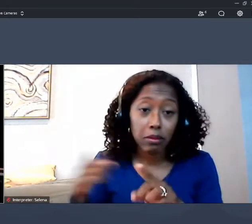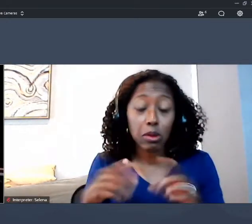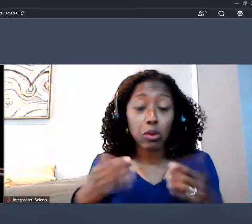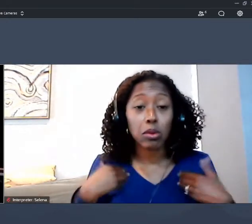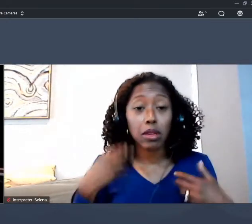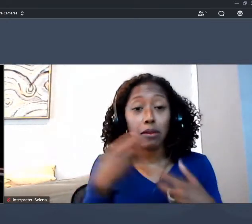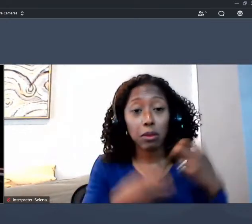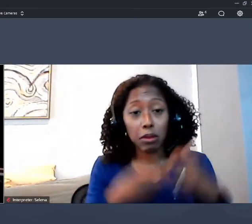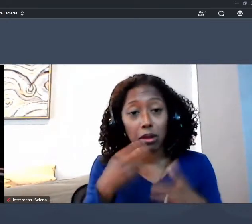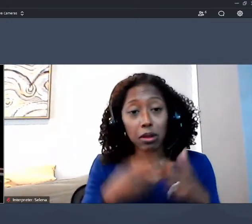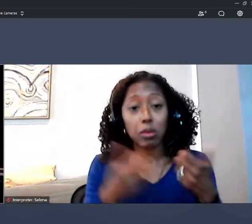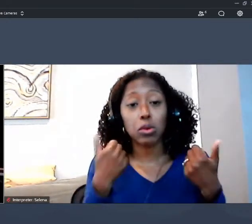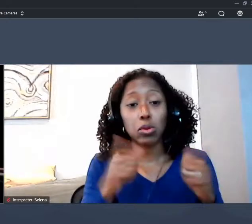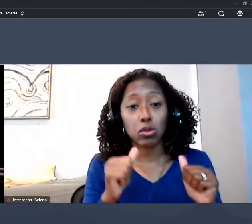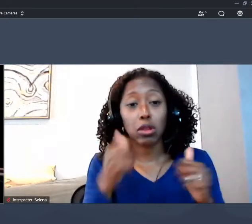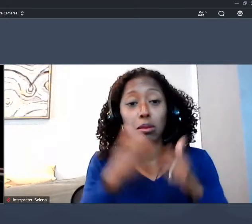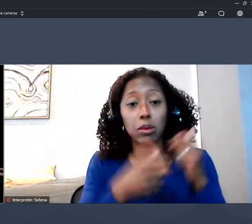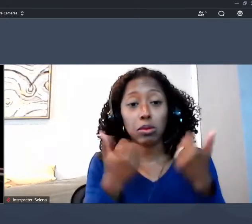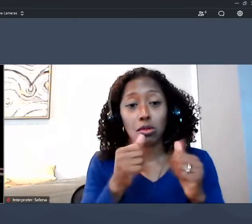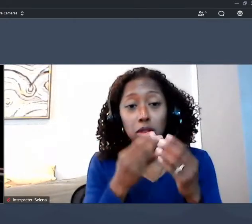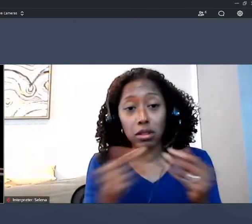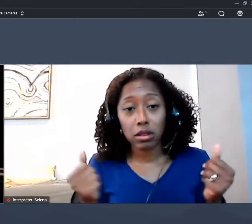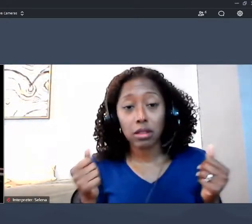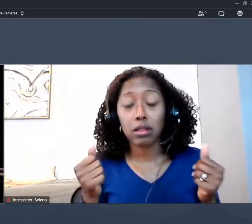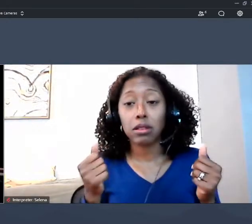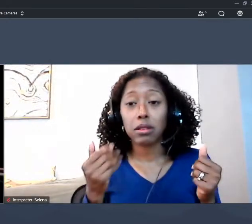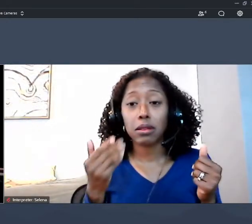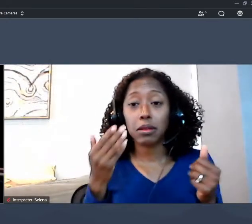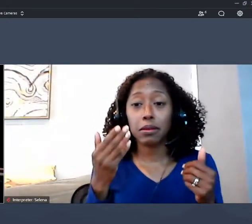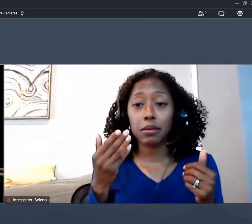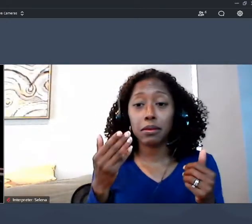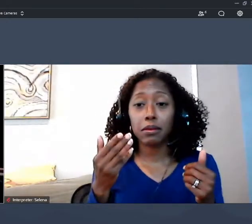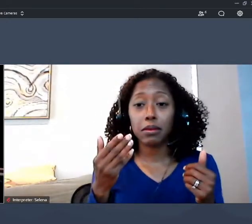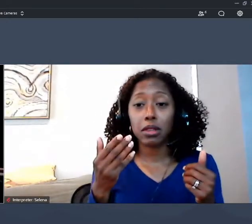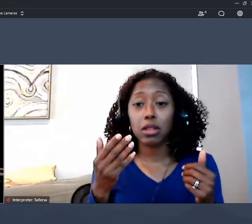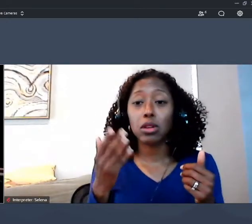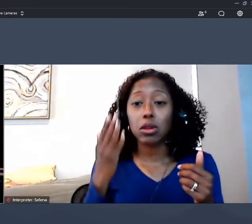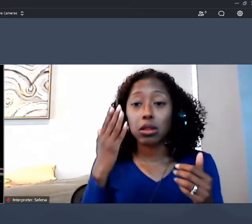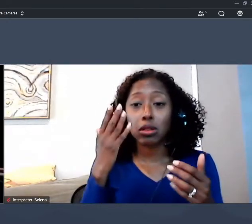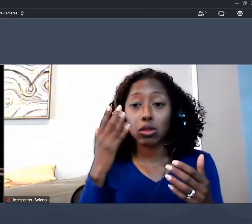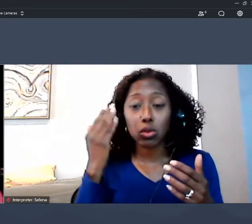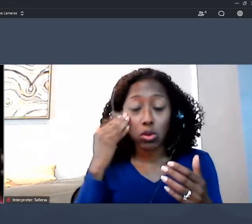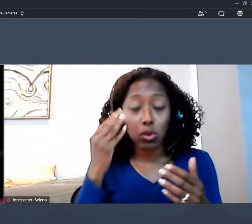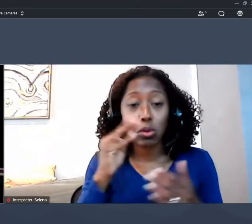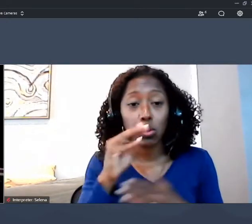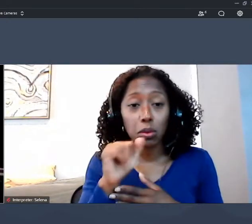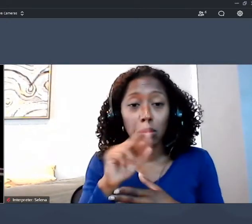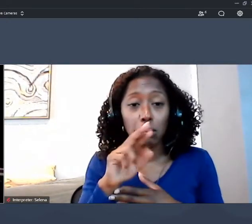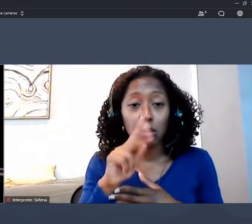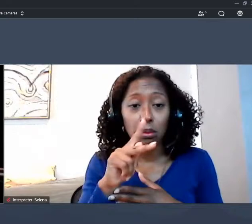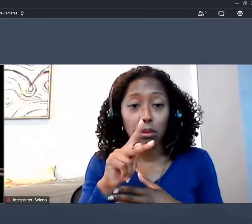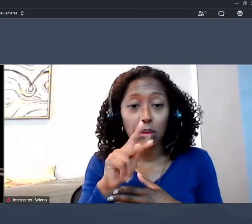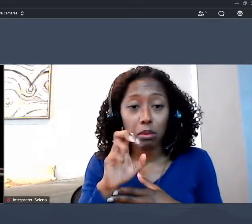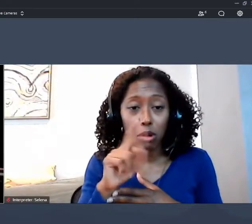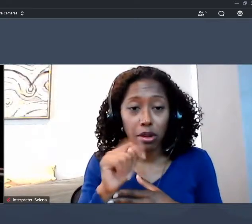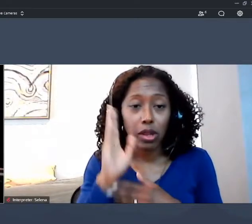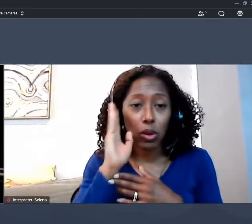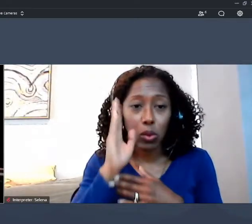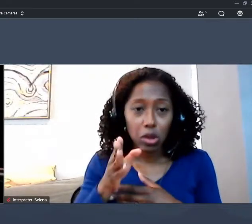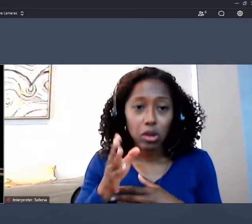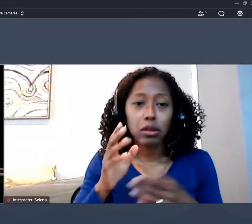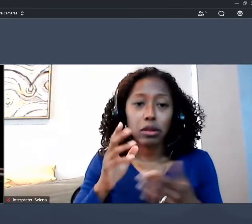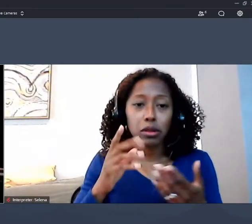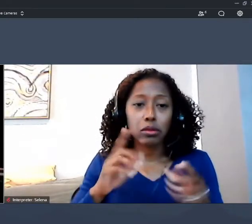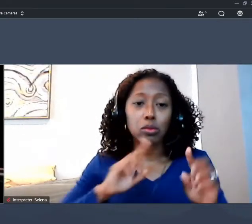We're going to try to address it. There might be unintended consequences. The market's always going to have a reaction to it. But I think this is a